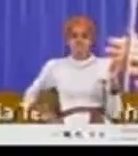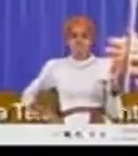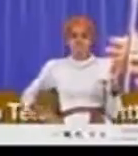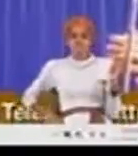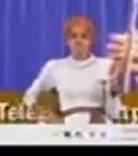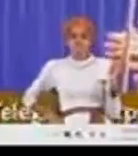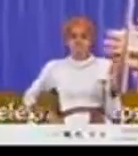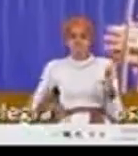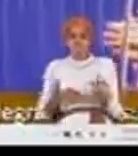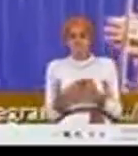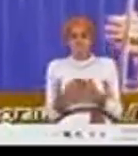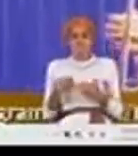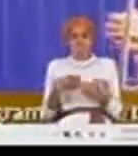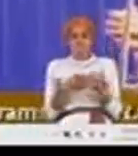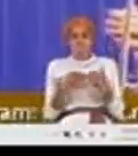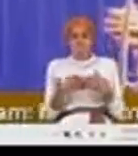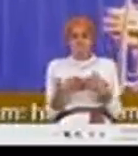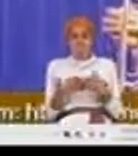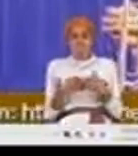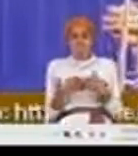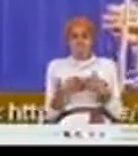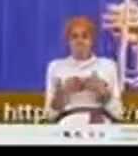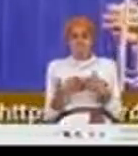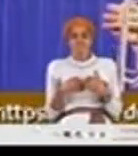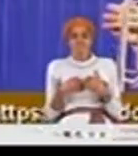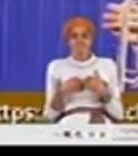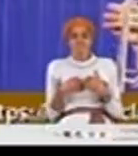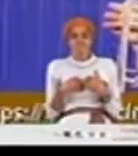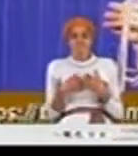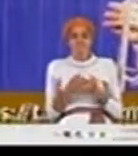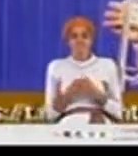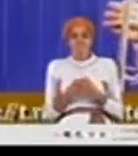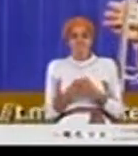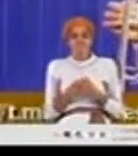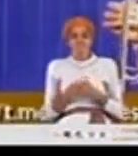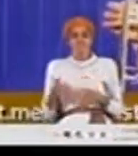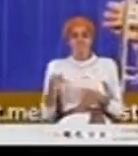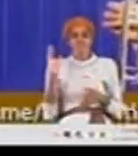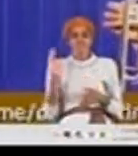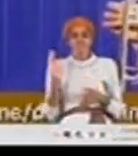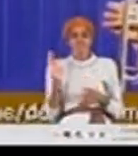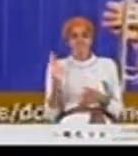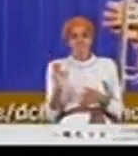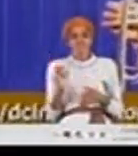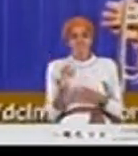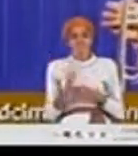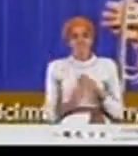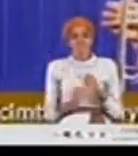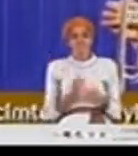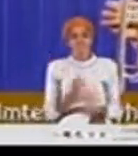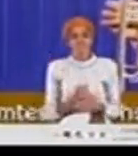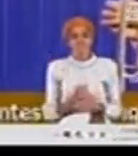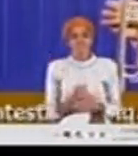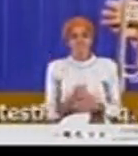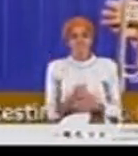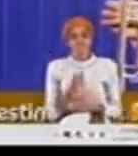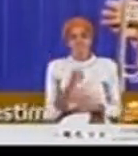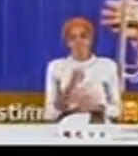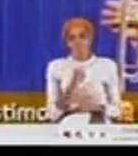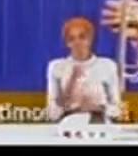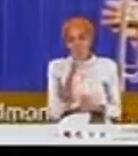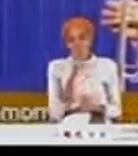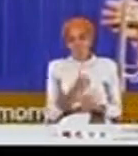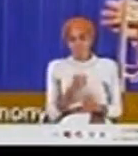Theophilus here. He's 18 years old. He has been having sore throat, that